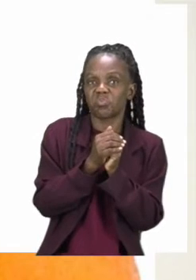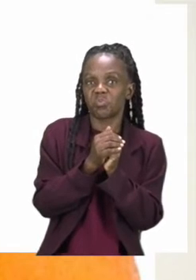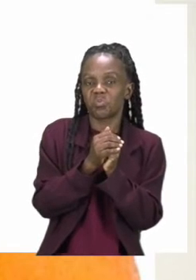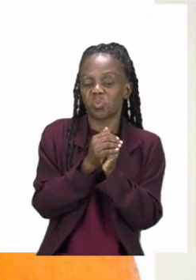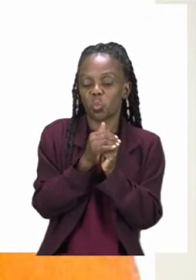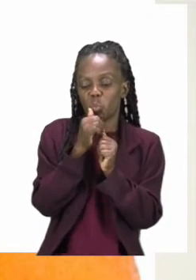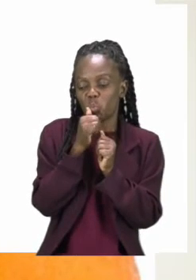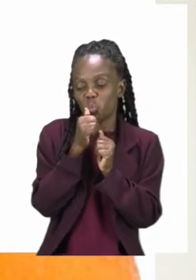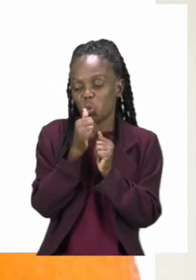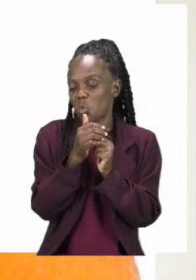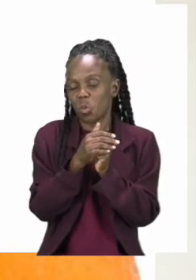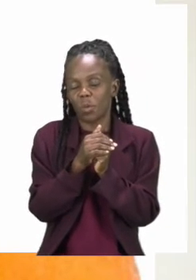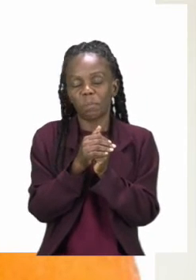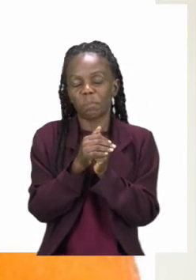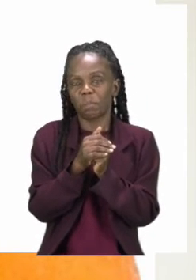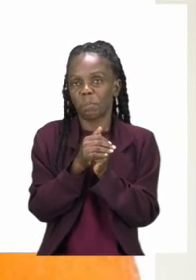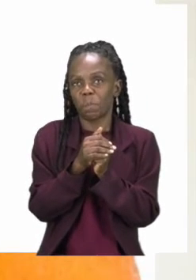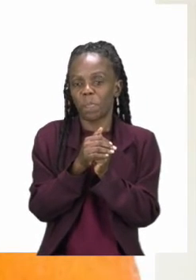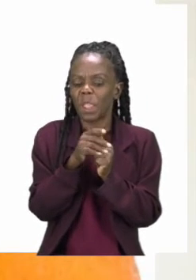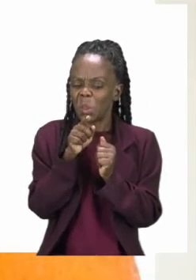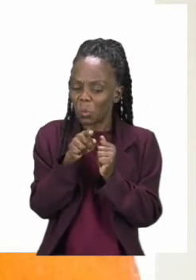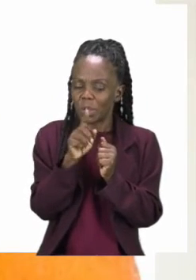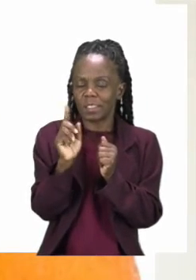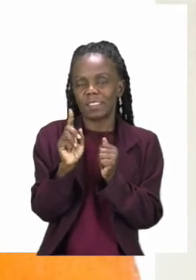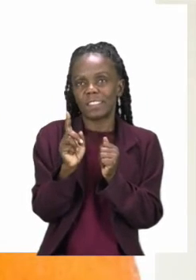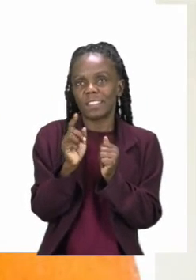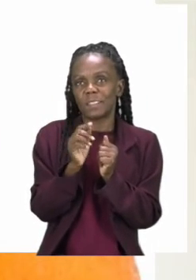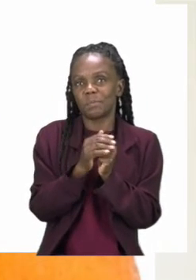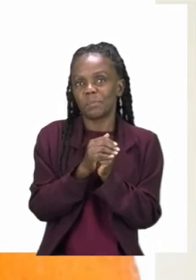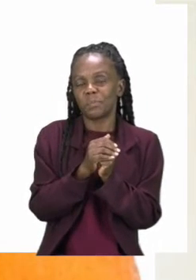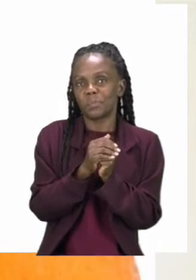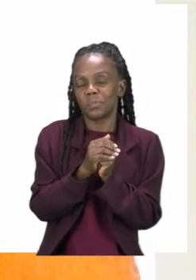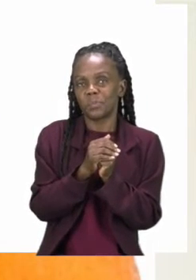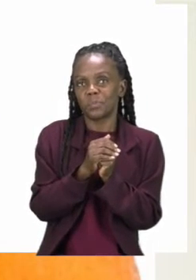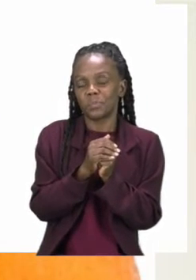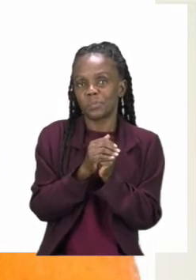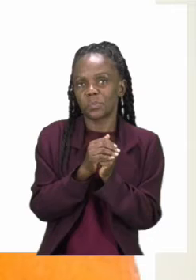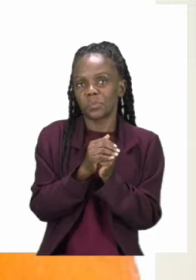juicy. Can you tell me what this is?